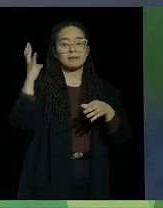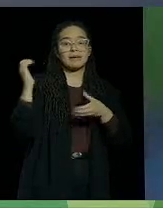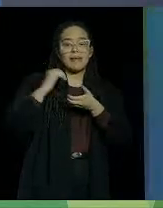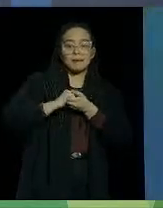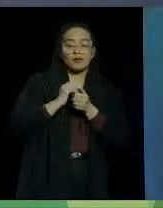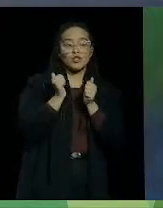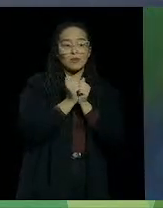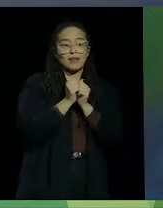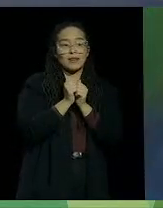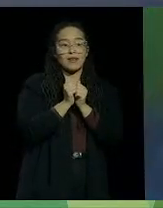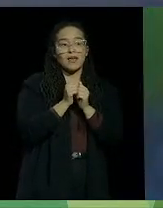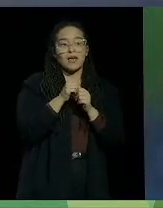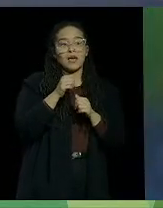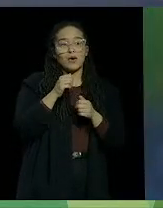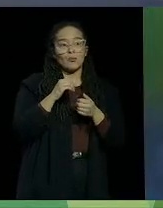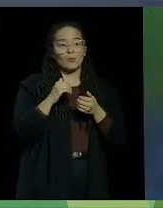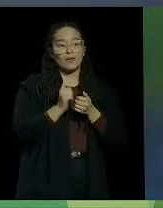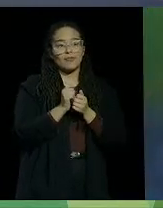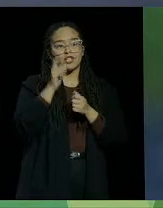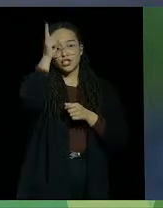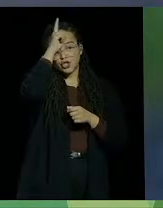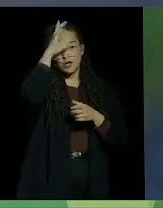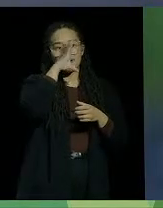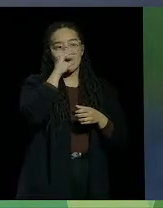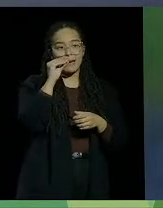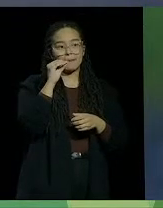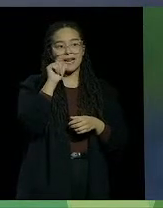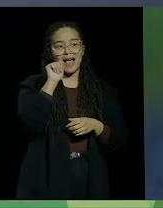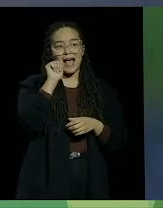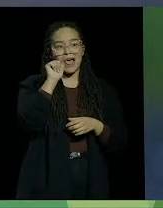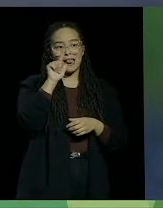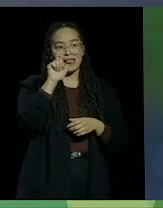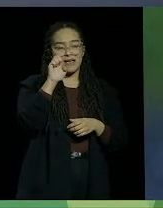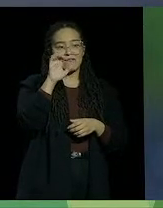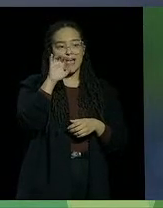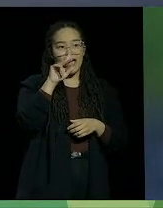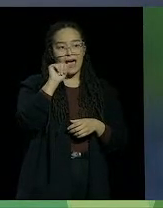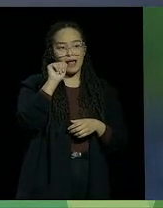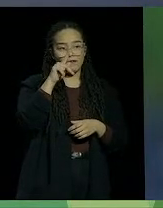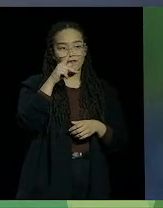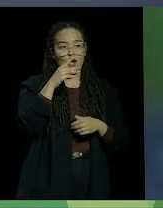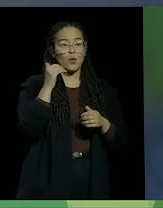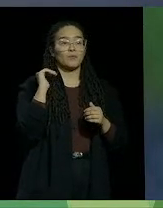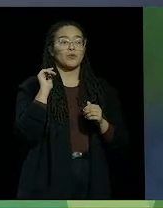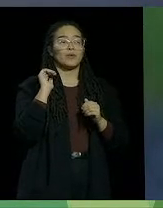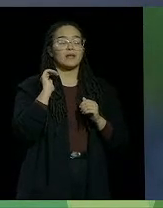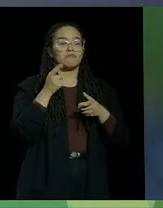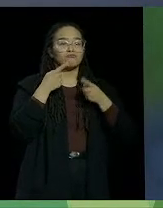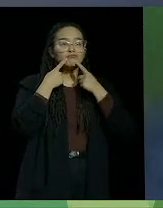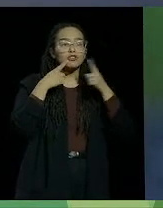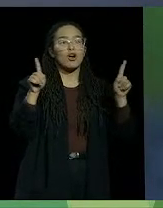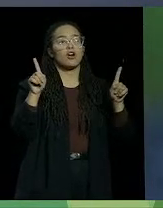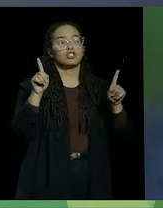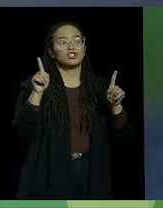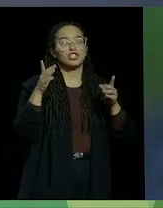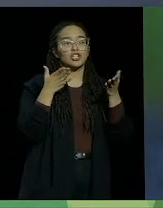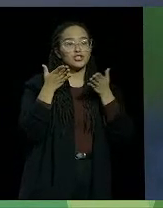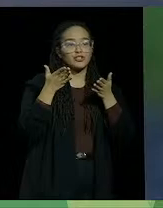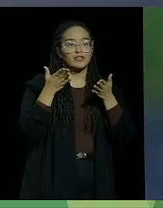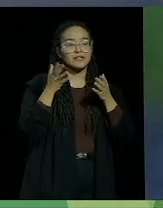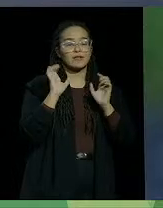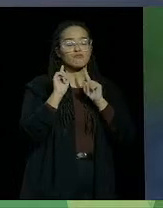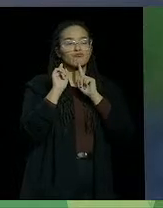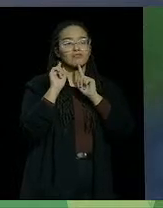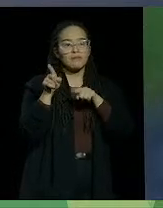German company Aleph Alpha, we've launched an AI-based service which responds to vehicle breakdown calls with the help of